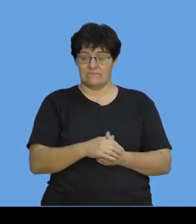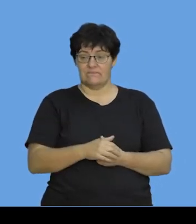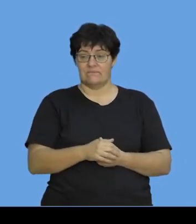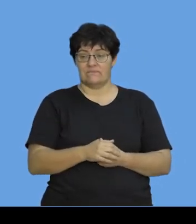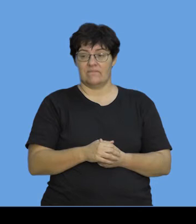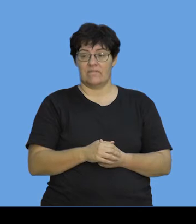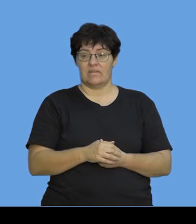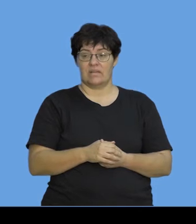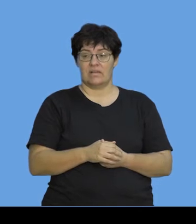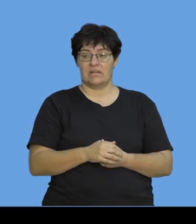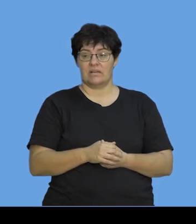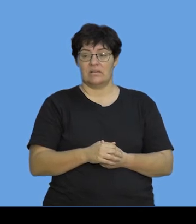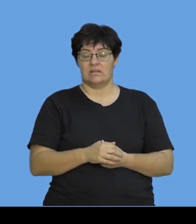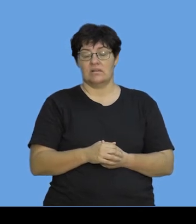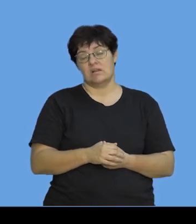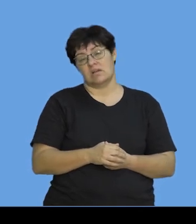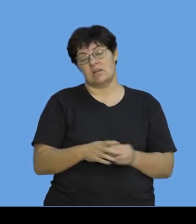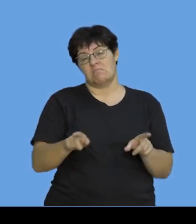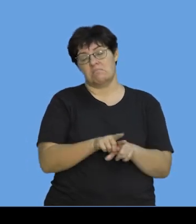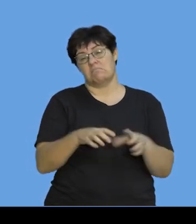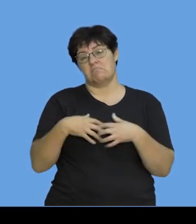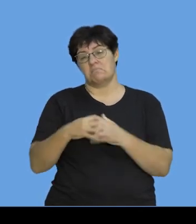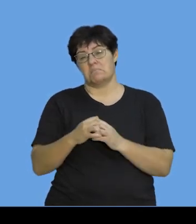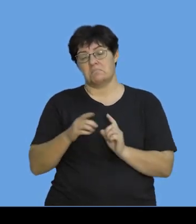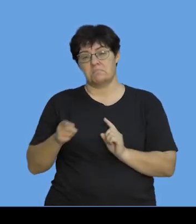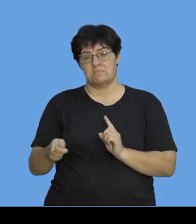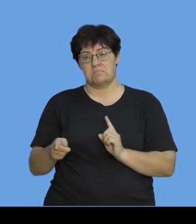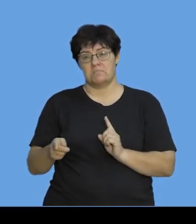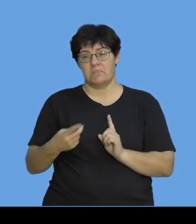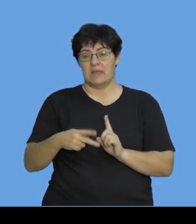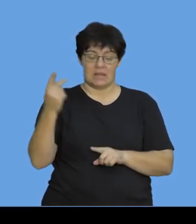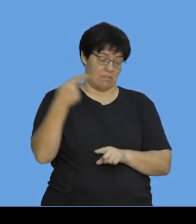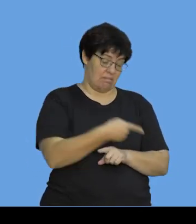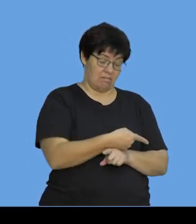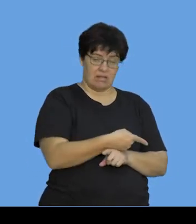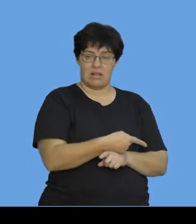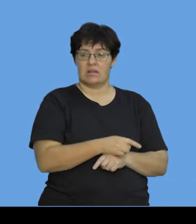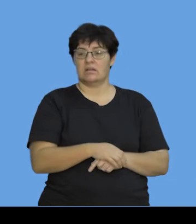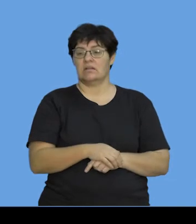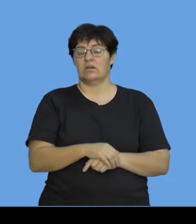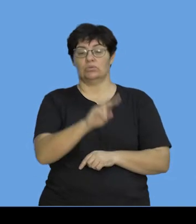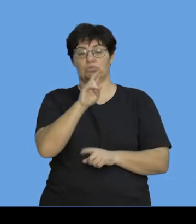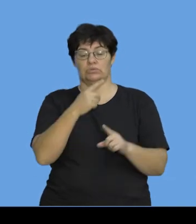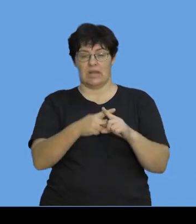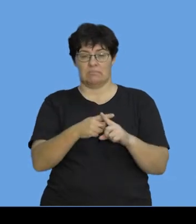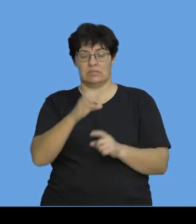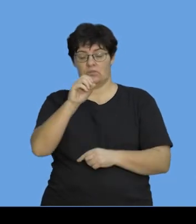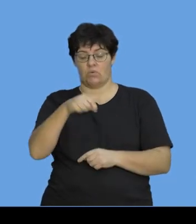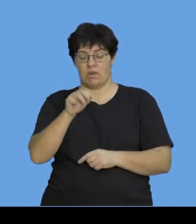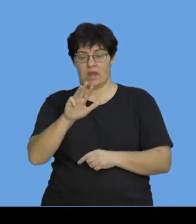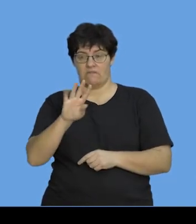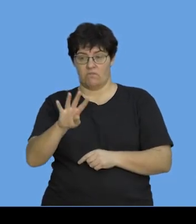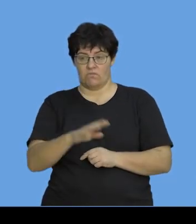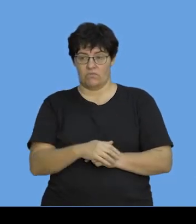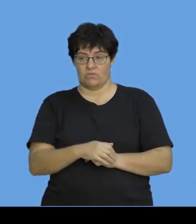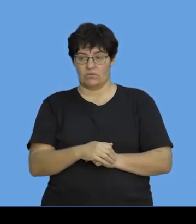will be formed, is equals to, you know, the double that, which is 2 multiplied by 0.94, okay?